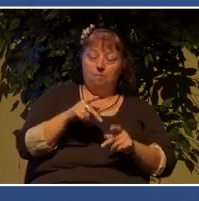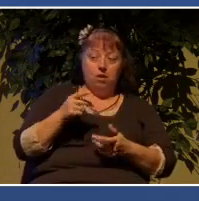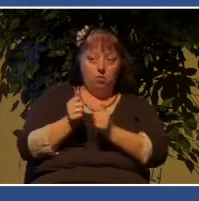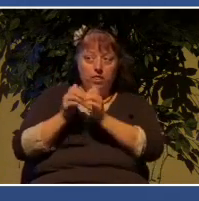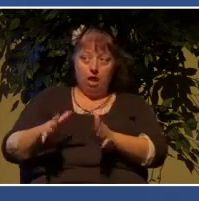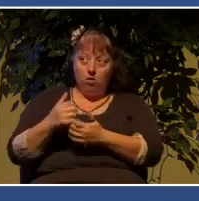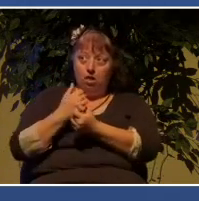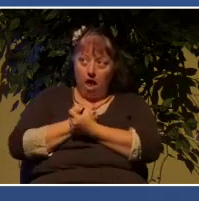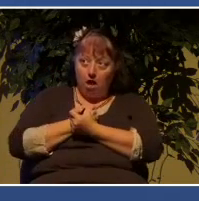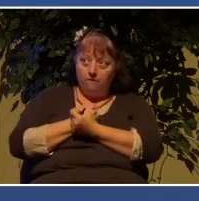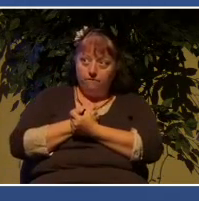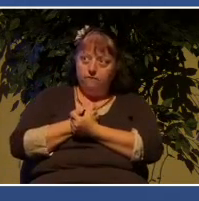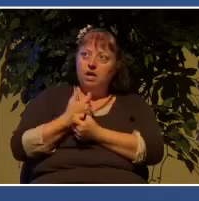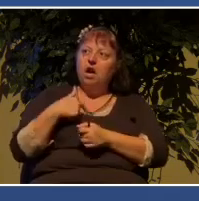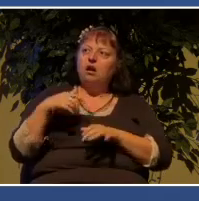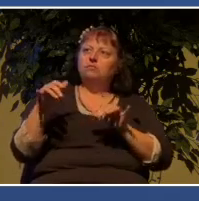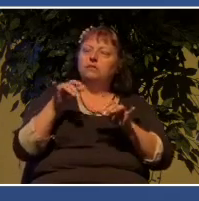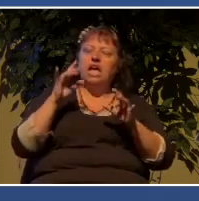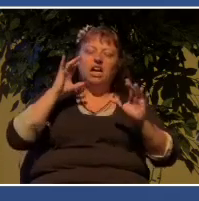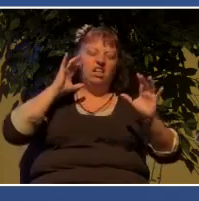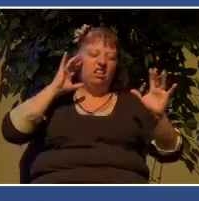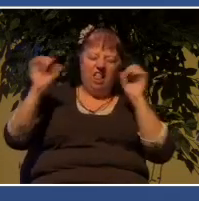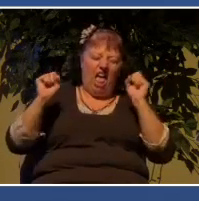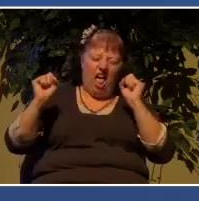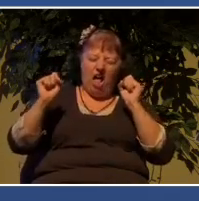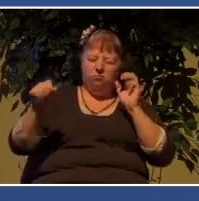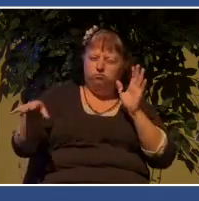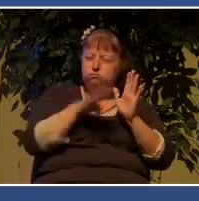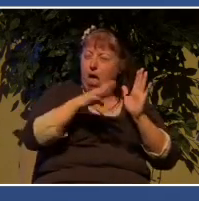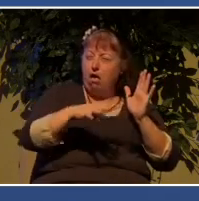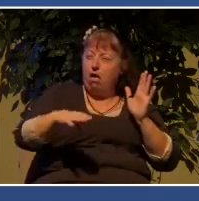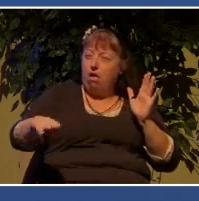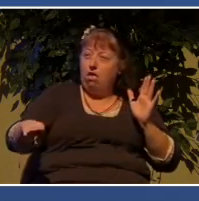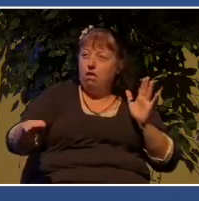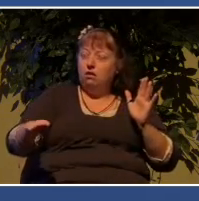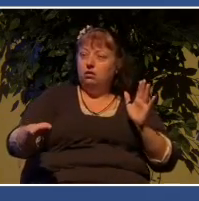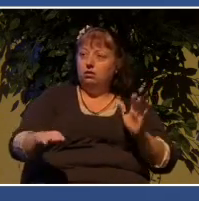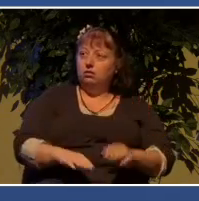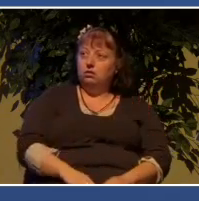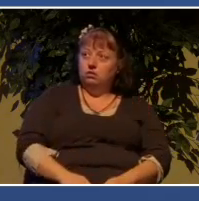saying? Doesn't matter how gifted you are. If you're